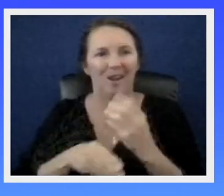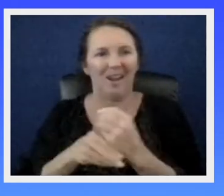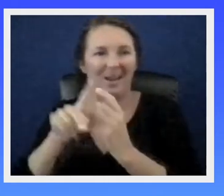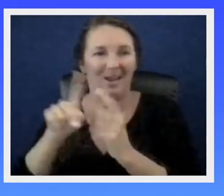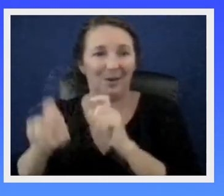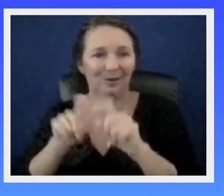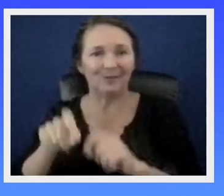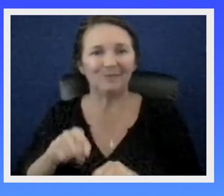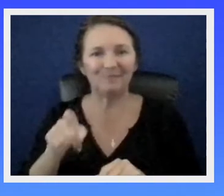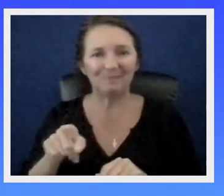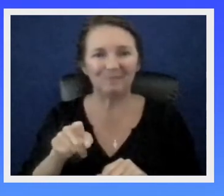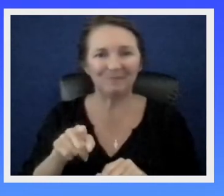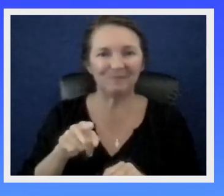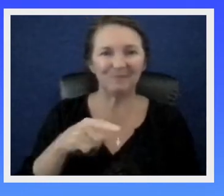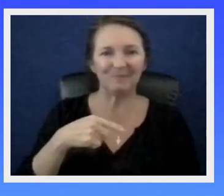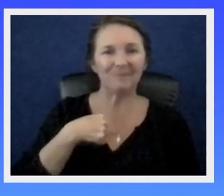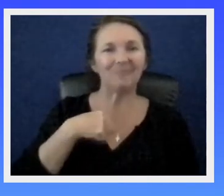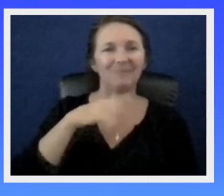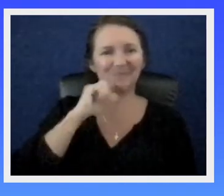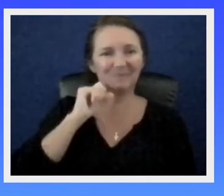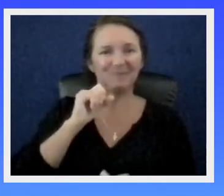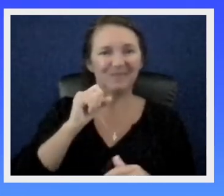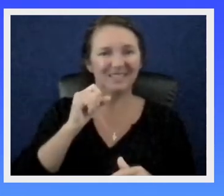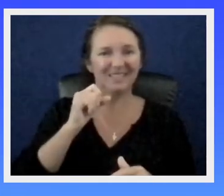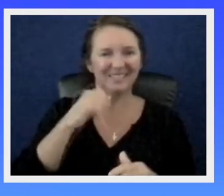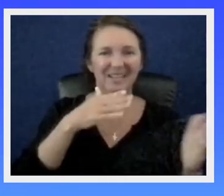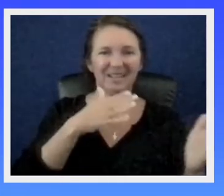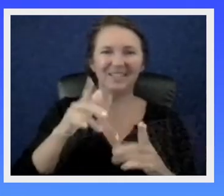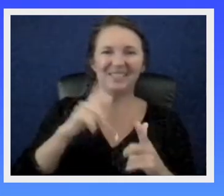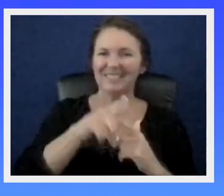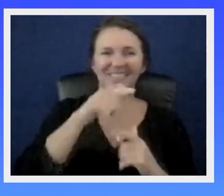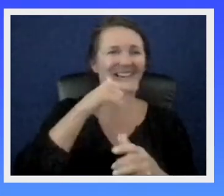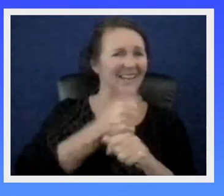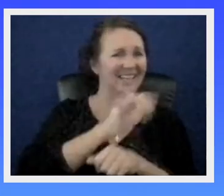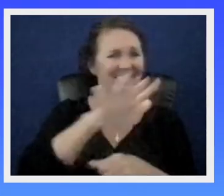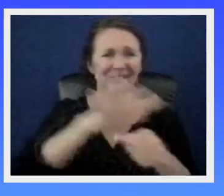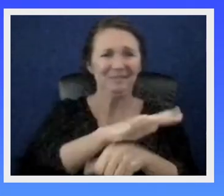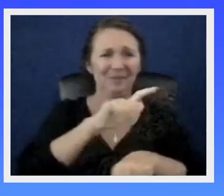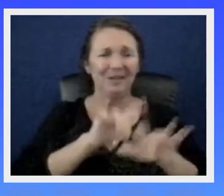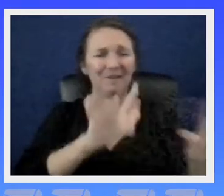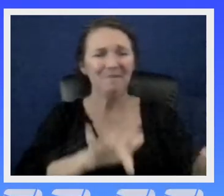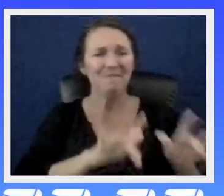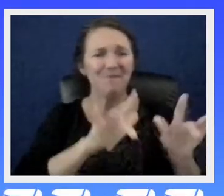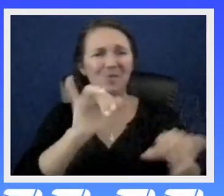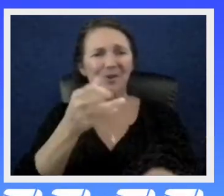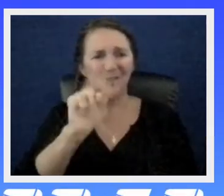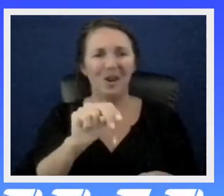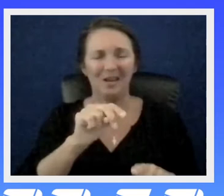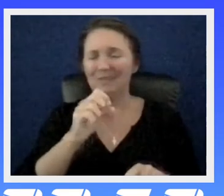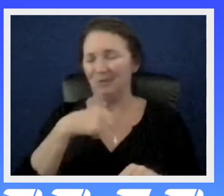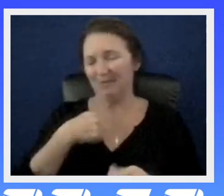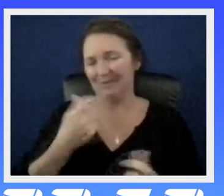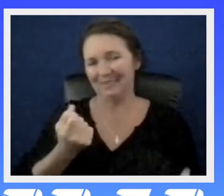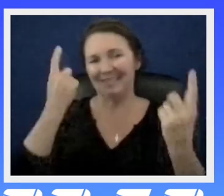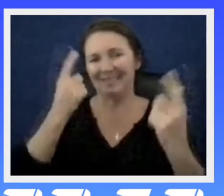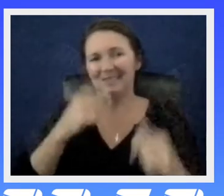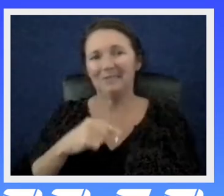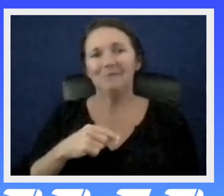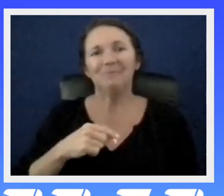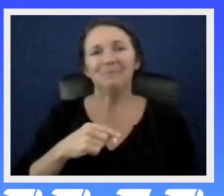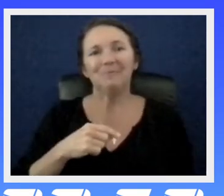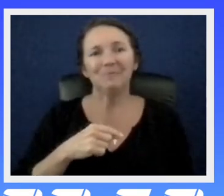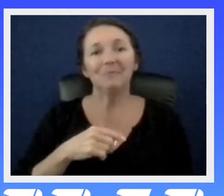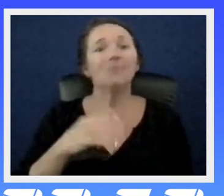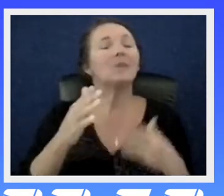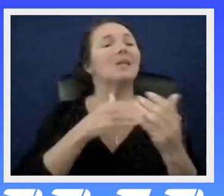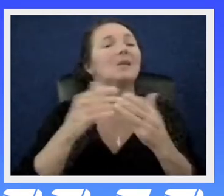speak up on behalf of our friend here too. He definitely didn't get his whole time. So we're right there with you, Chief. Thank you so